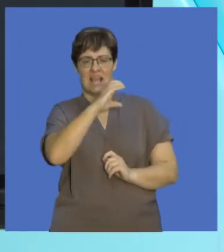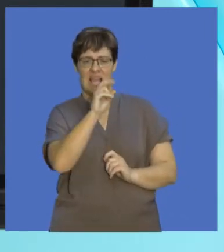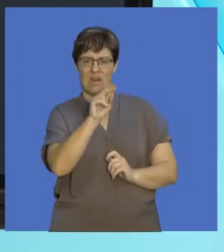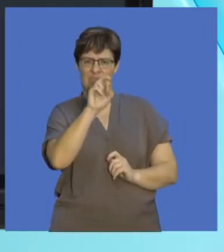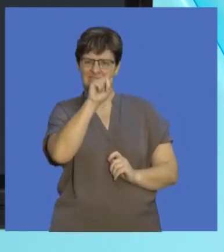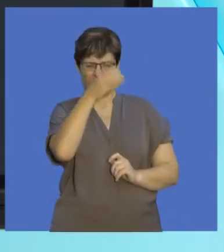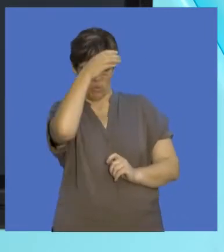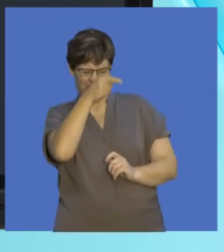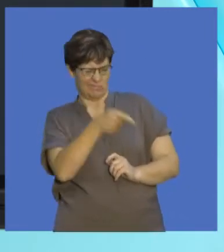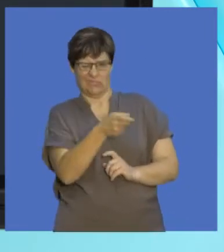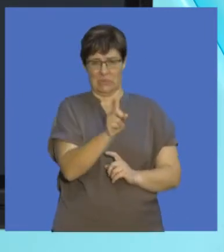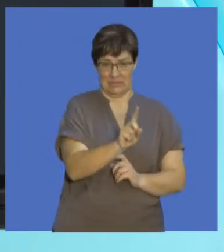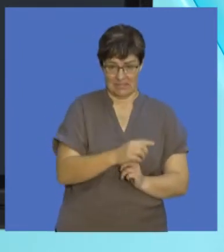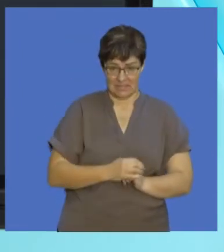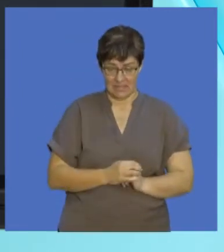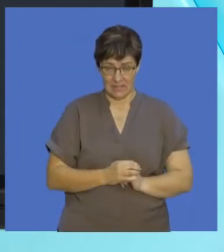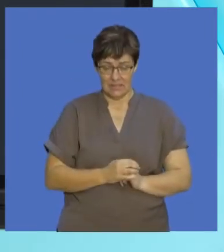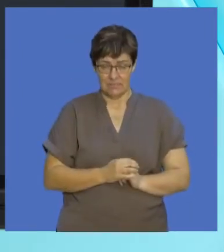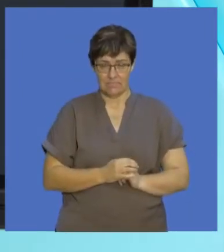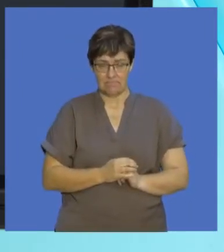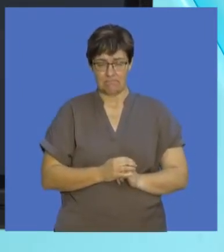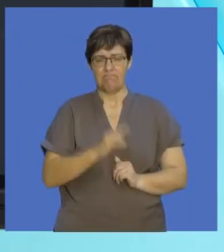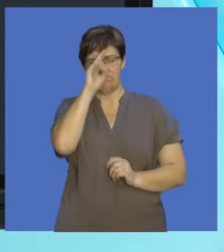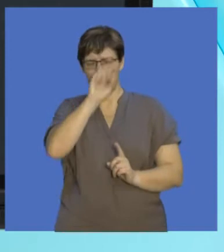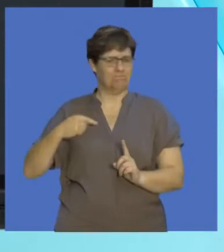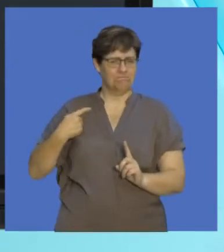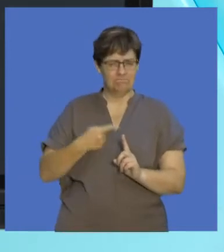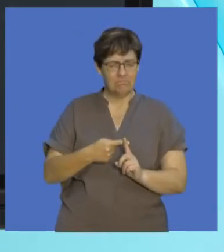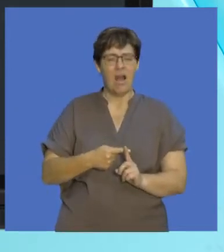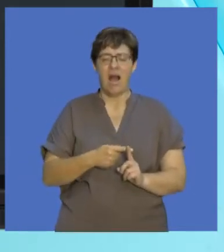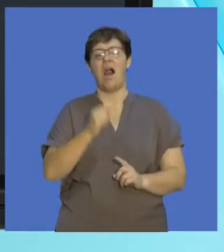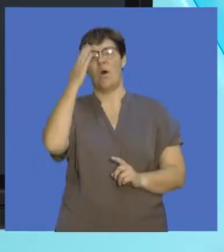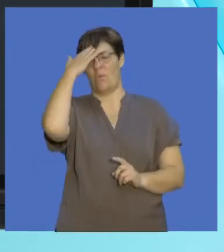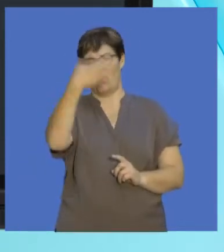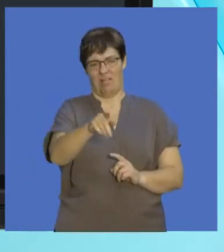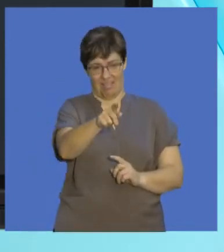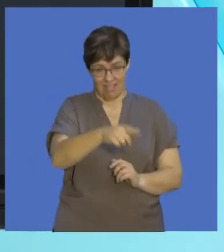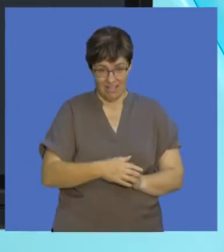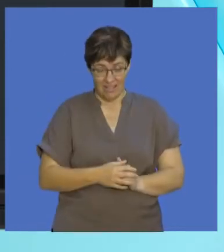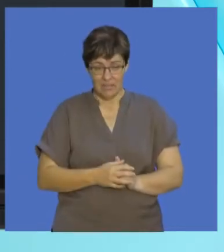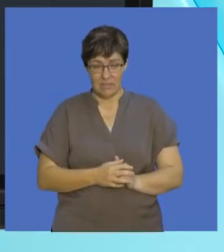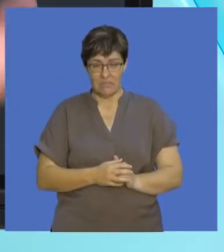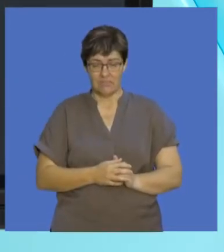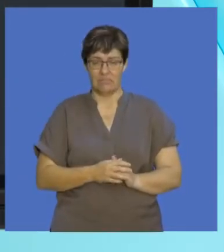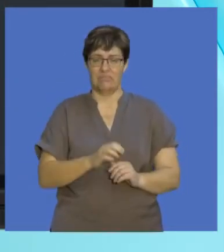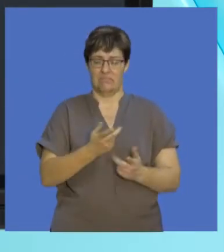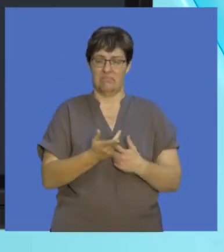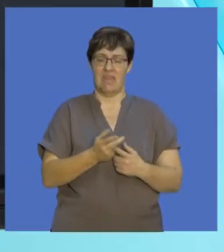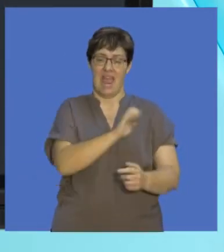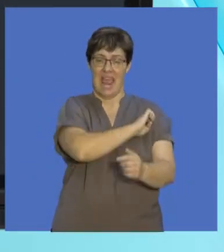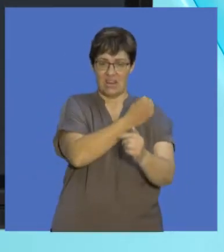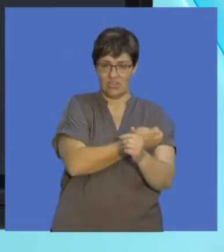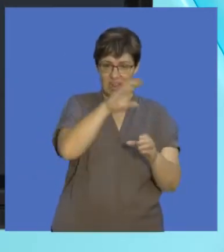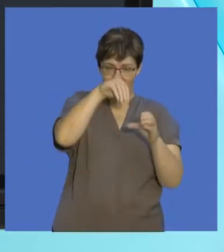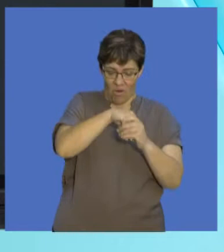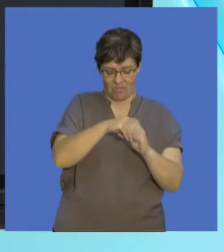current, right? Remember, we by now most probably familiar with the fact that there is, energy involved in as far as